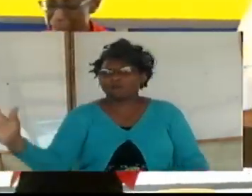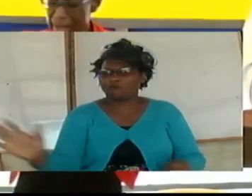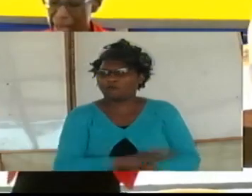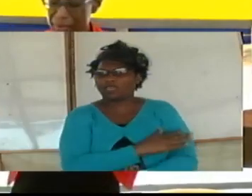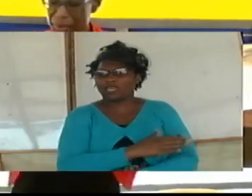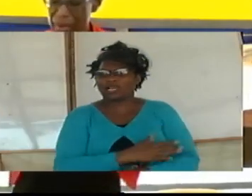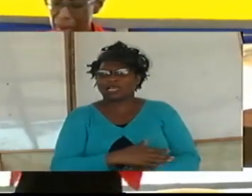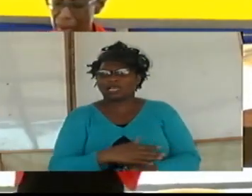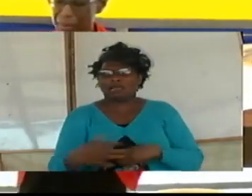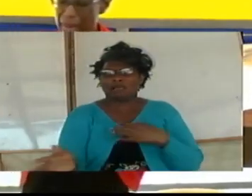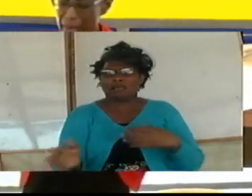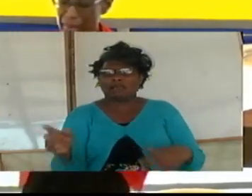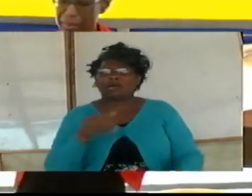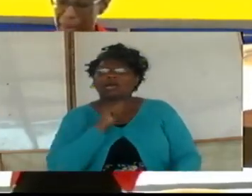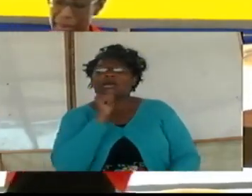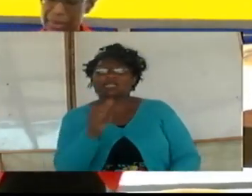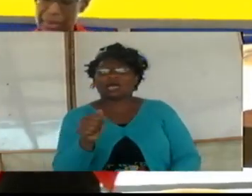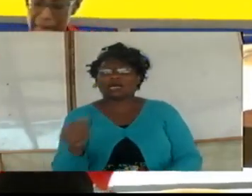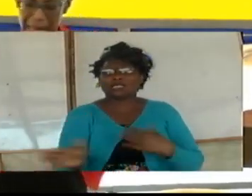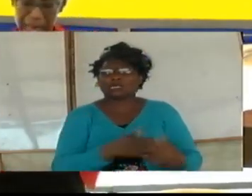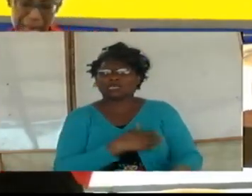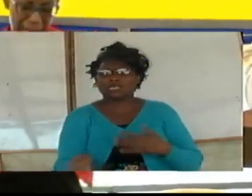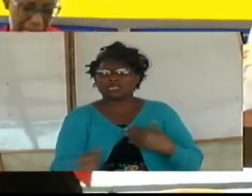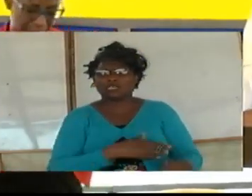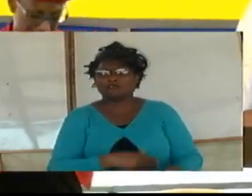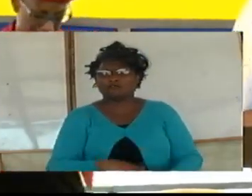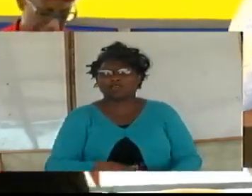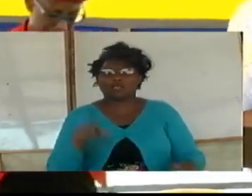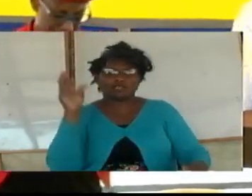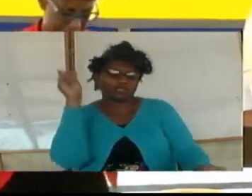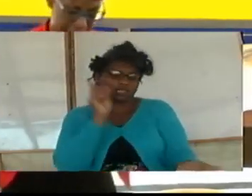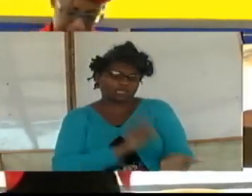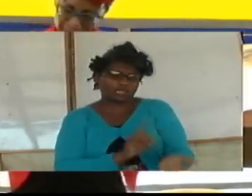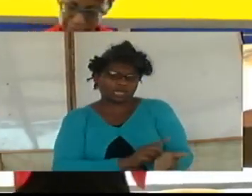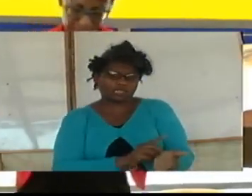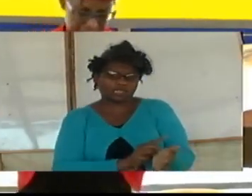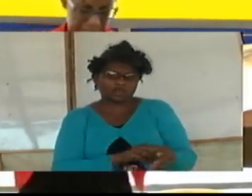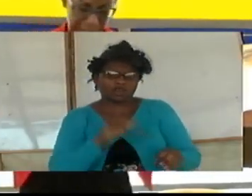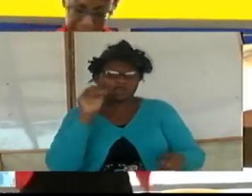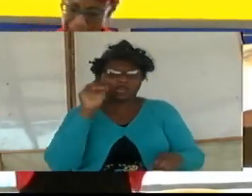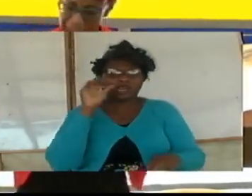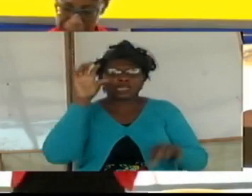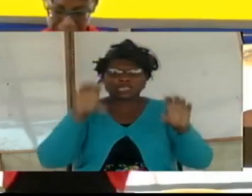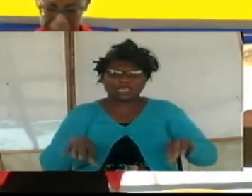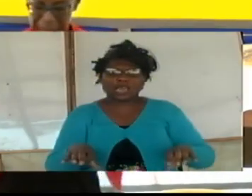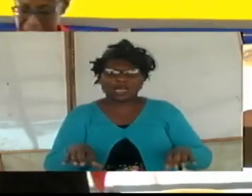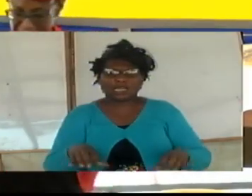No one can satisfy that need. Can I just tell you this morning,